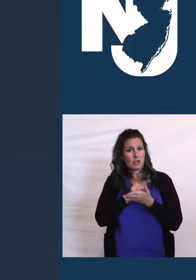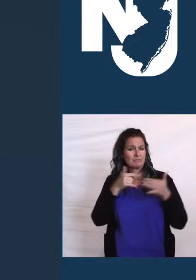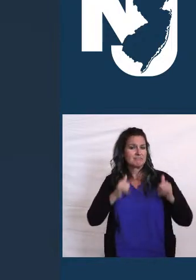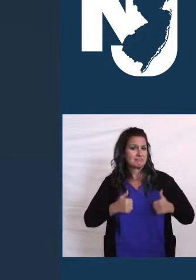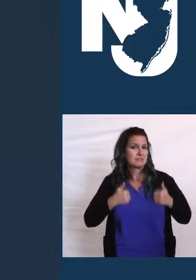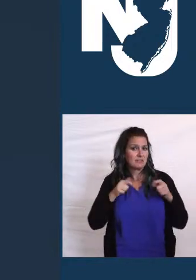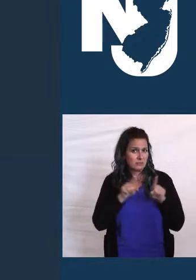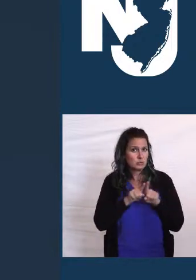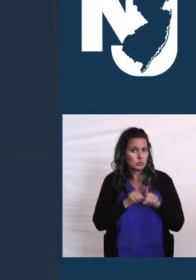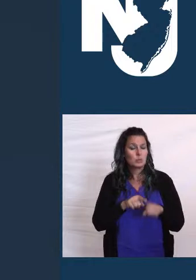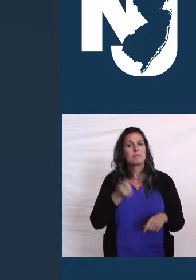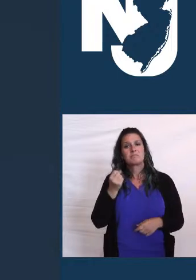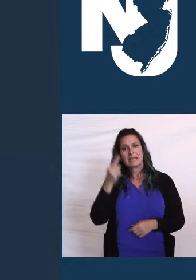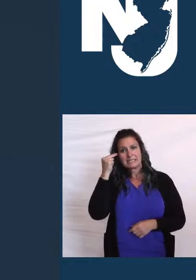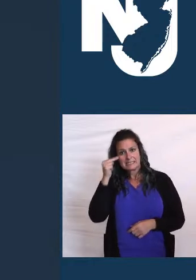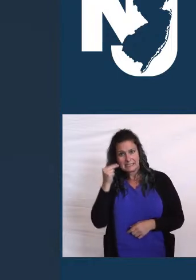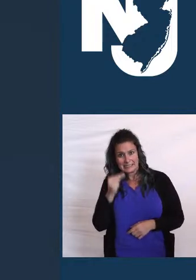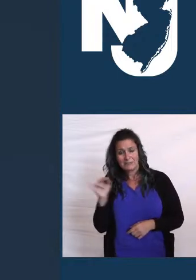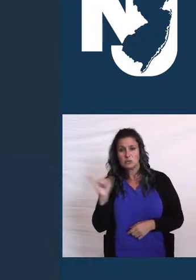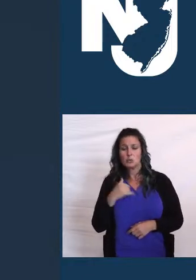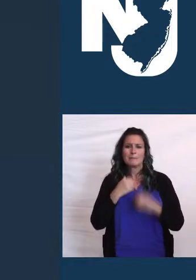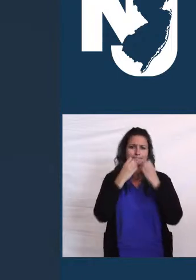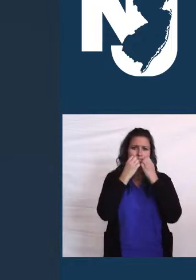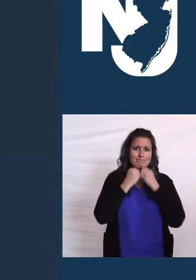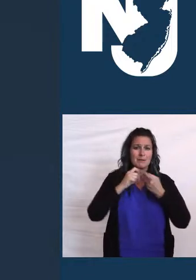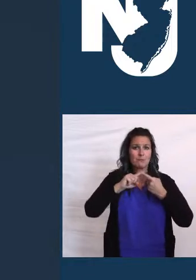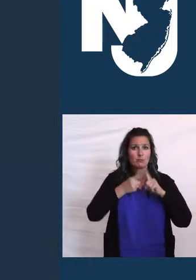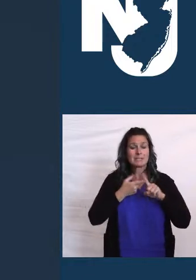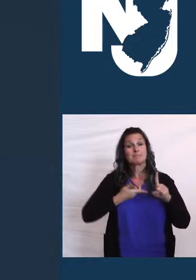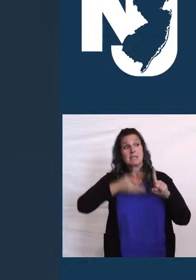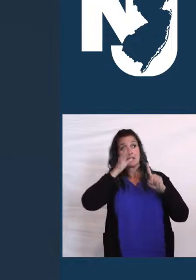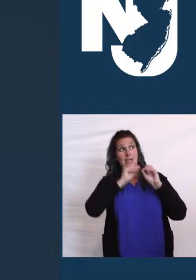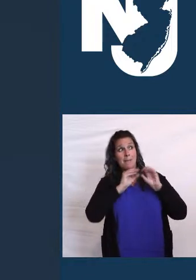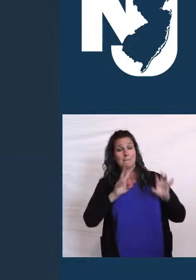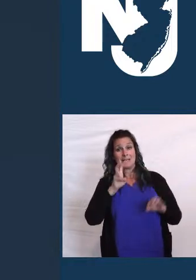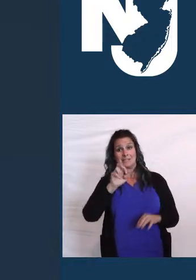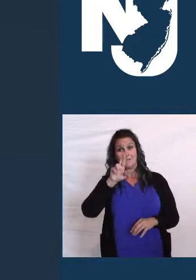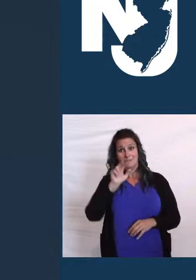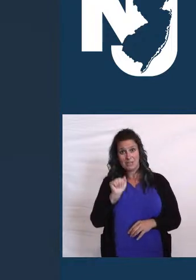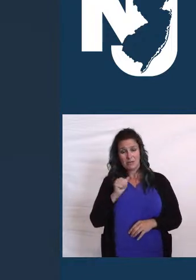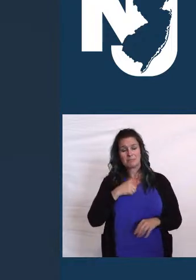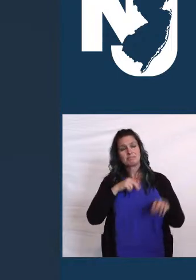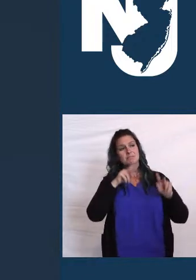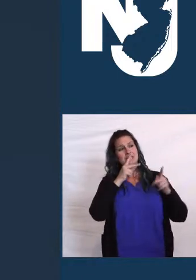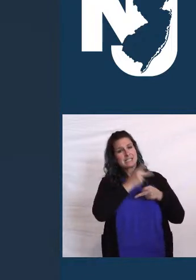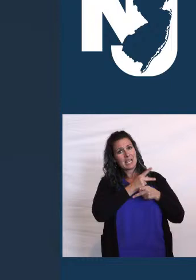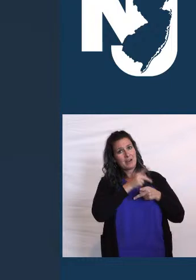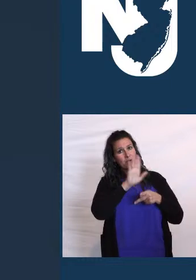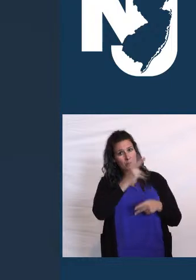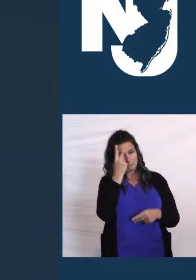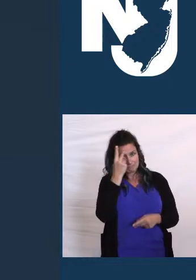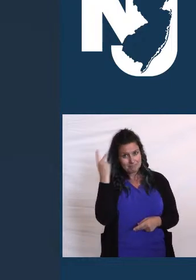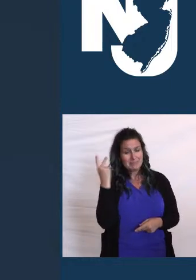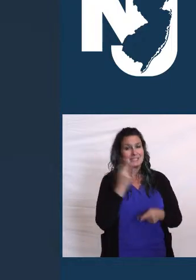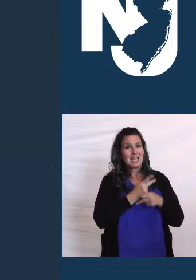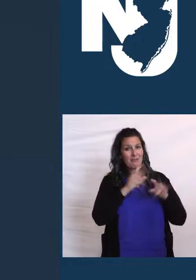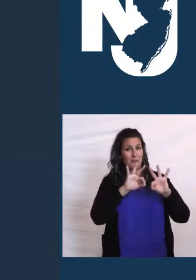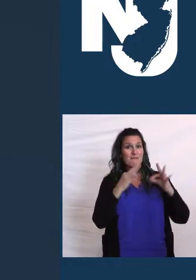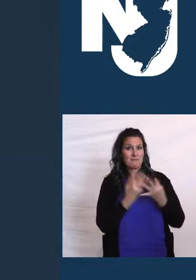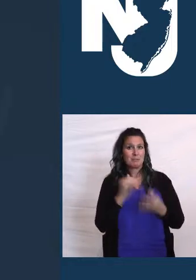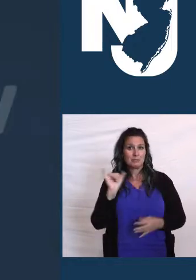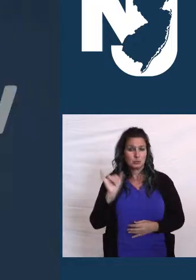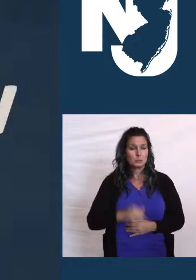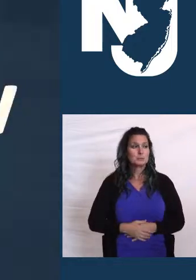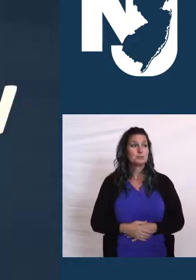Christine, along with her nieces and nephews and dear friends. May God bless Vera and watch over her memory and her family. And we honor